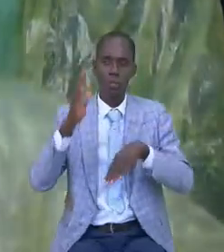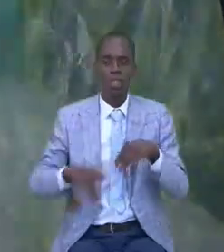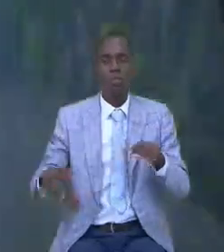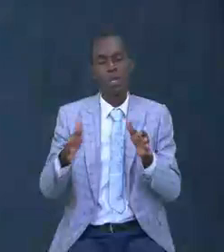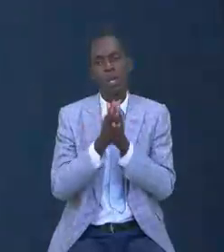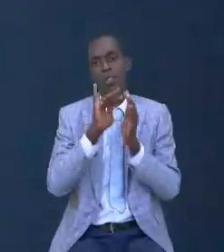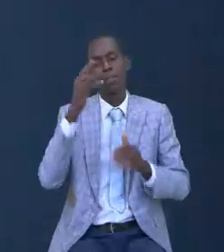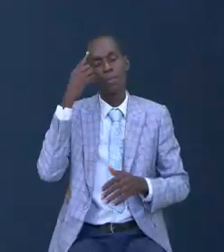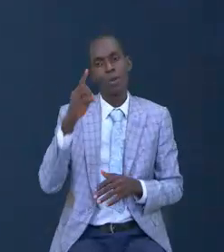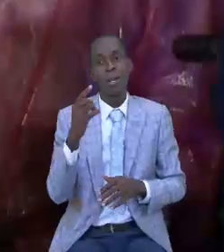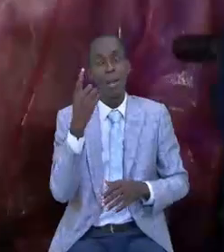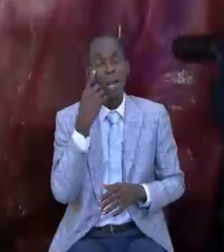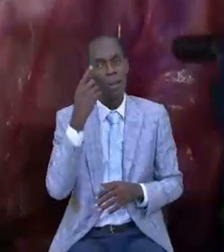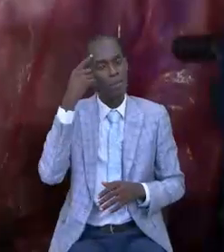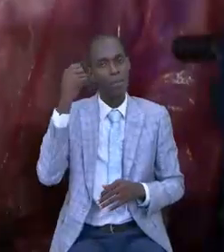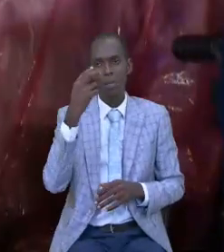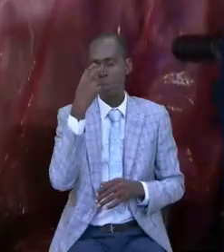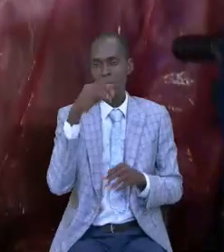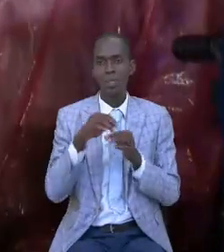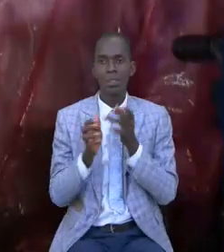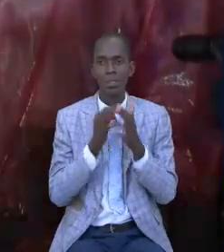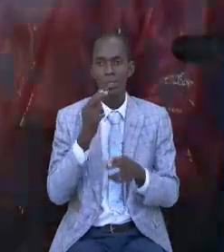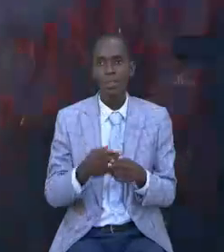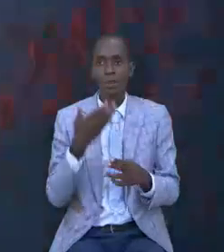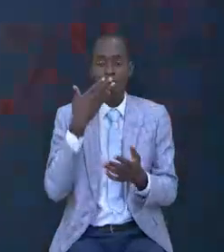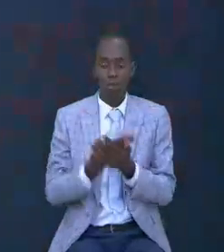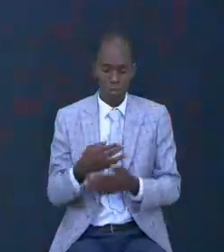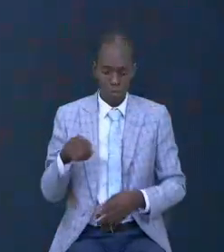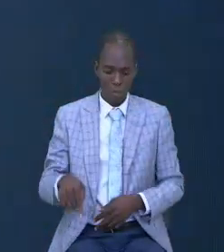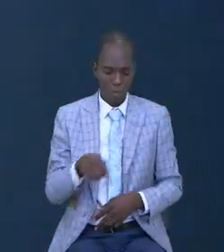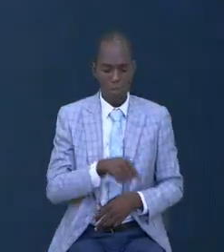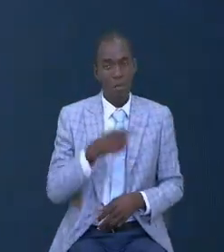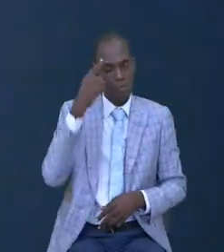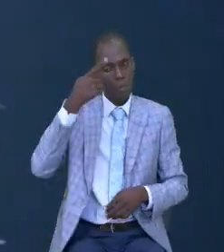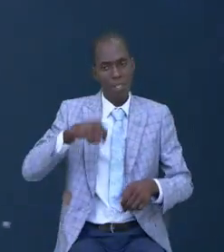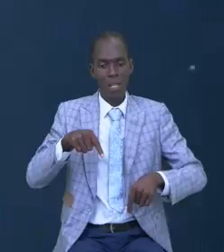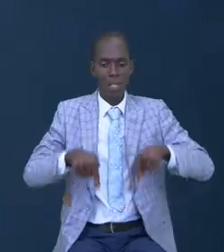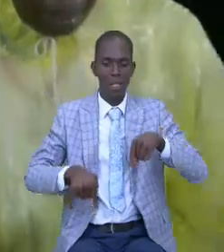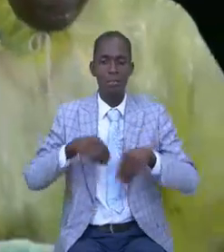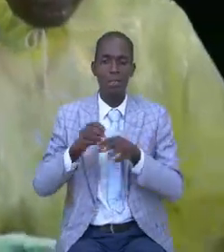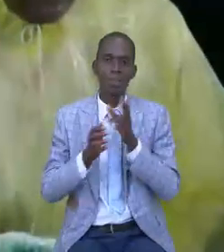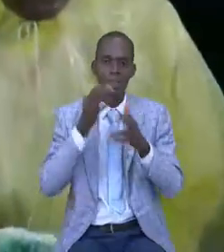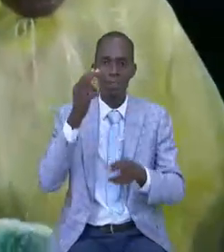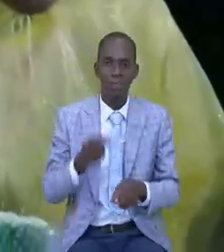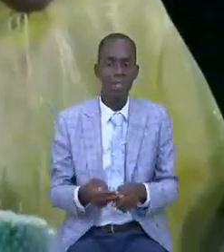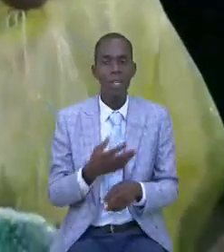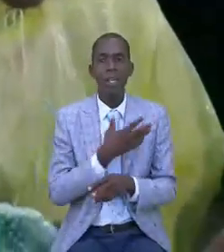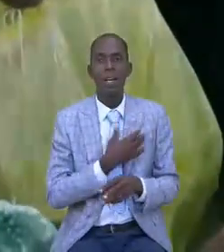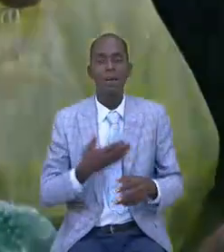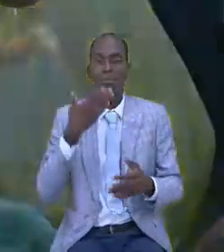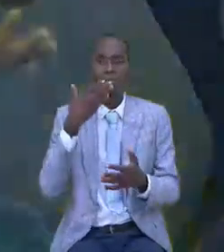Eyesight for the blind. Good legs for the lame. And